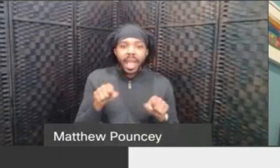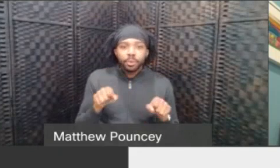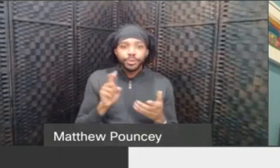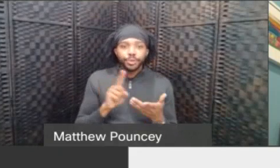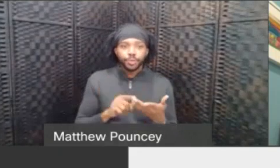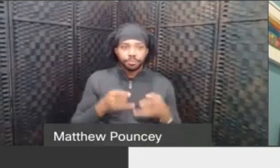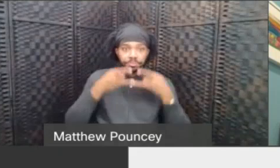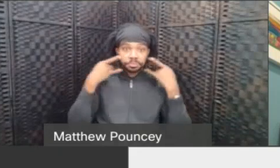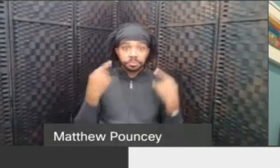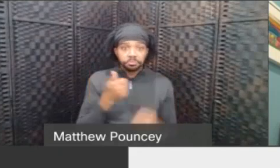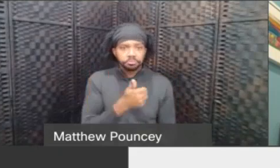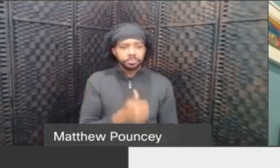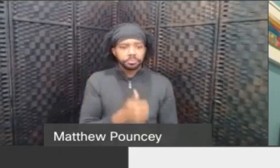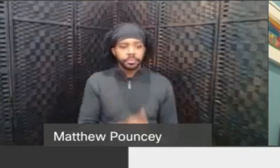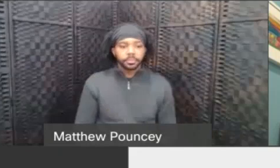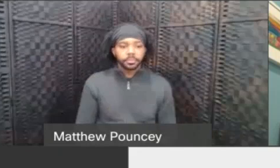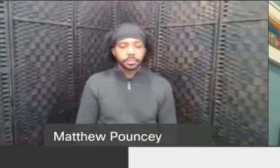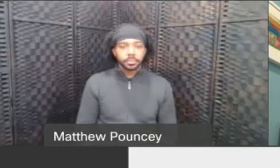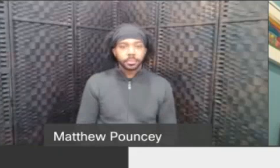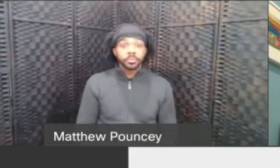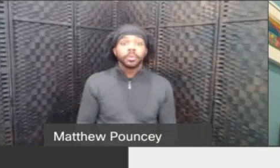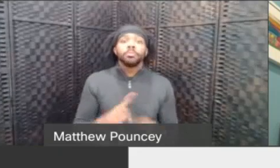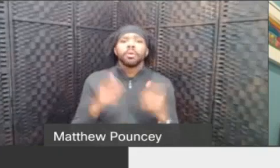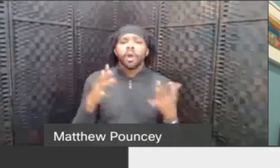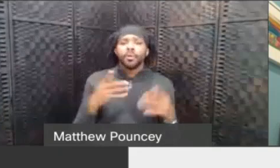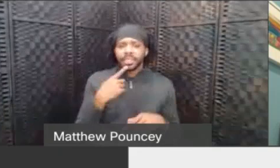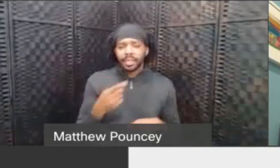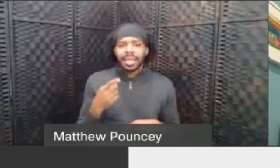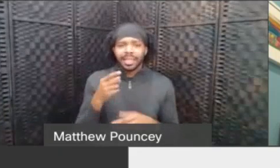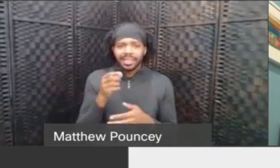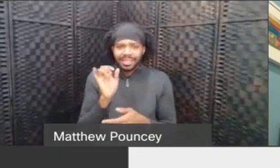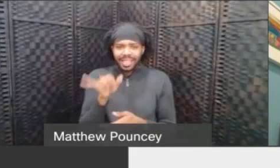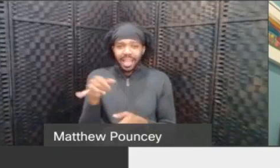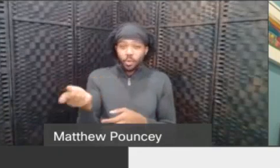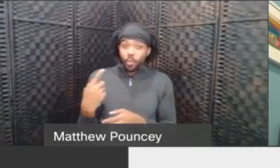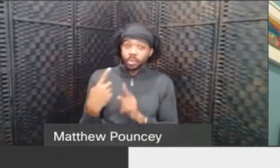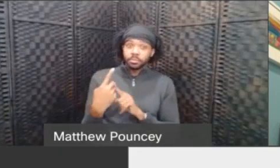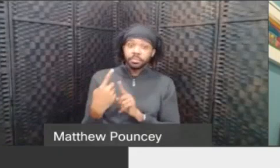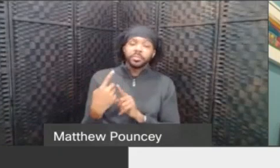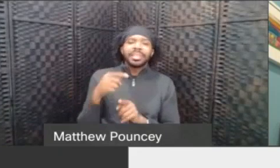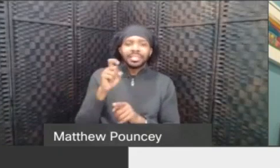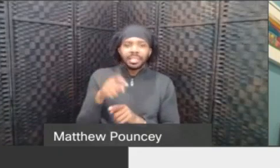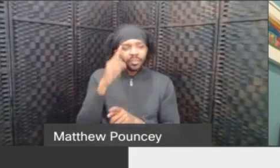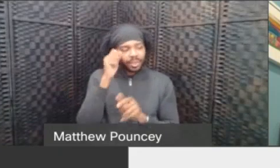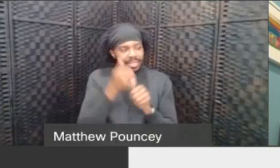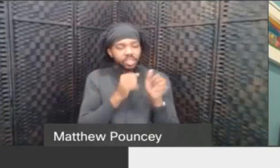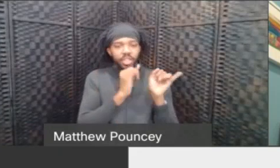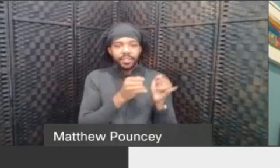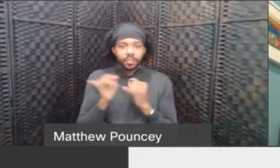wear a mask. But as I said, those are going to be questions that need to be answered for each individual